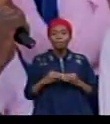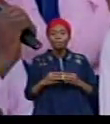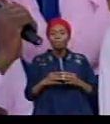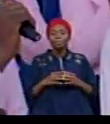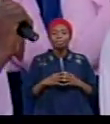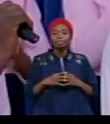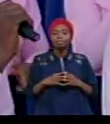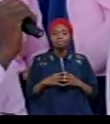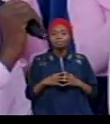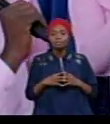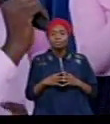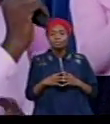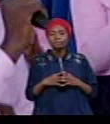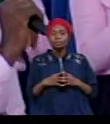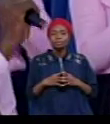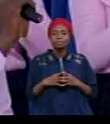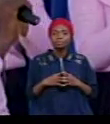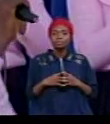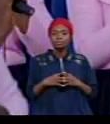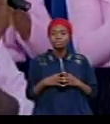forevermore. He shall reign